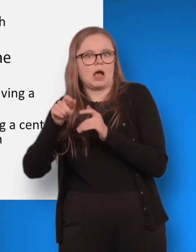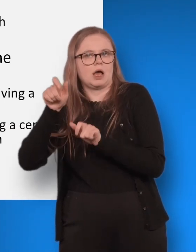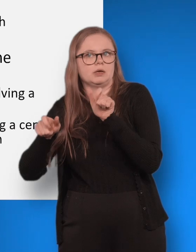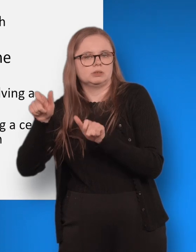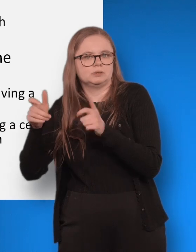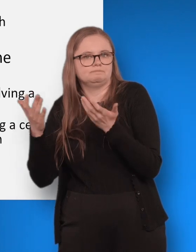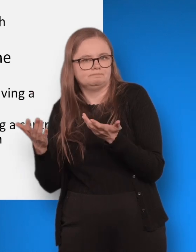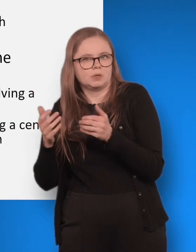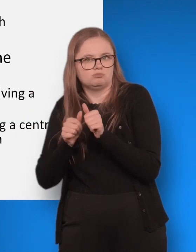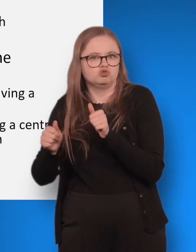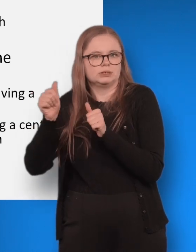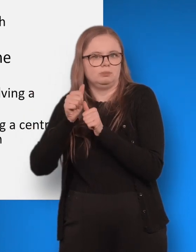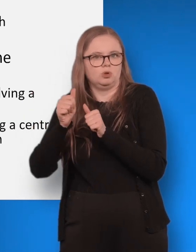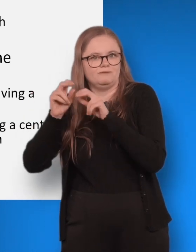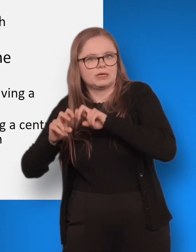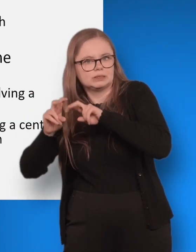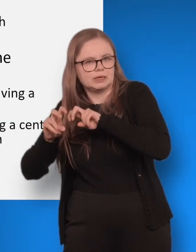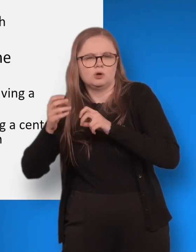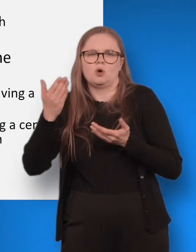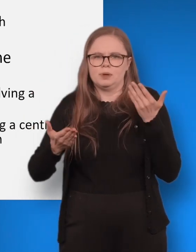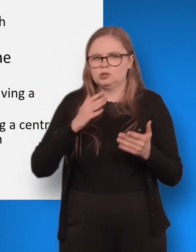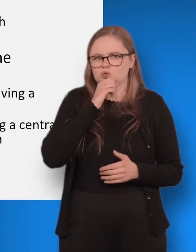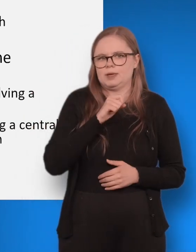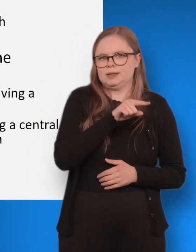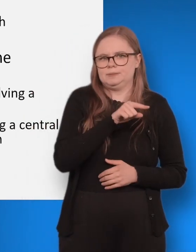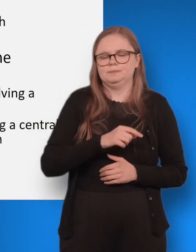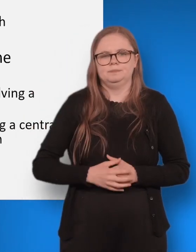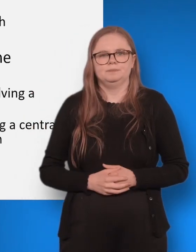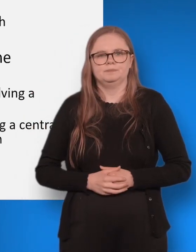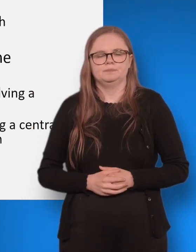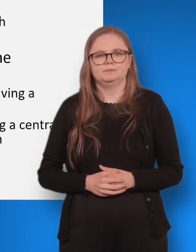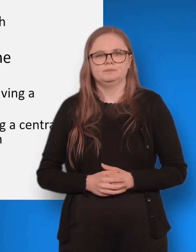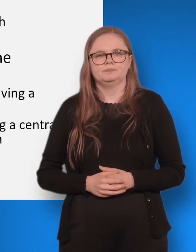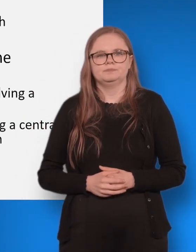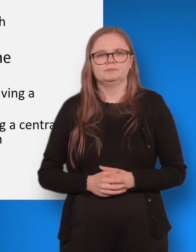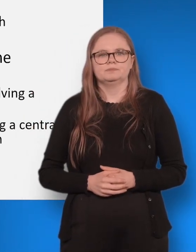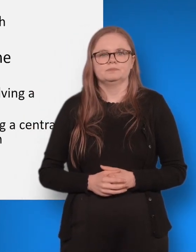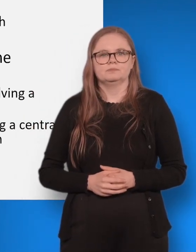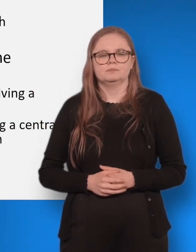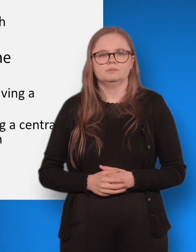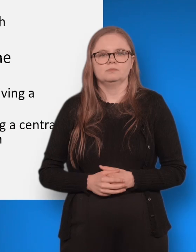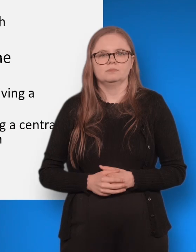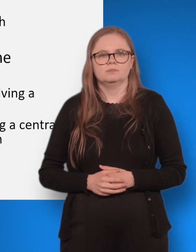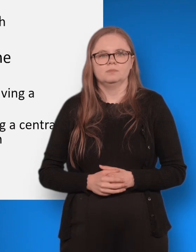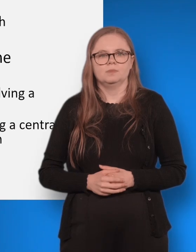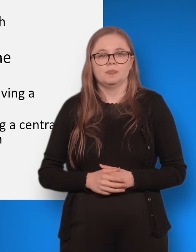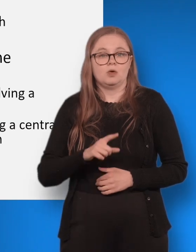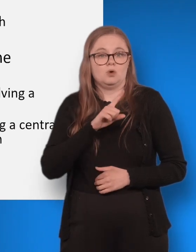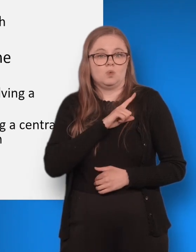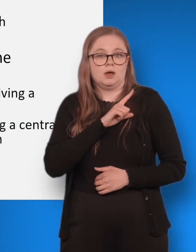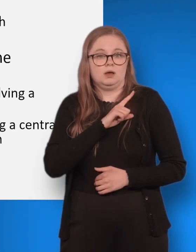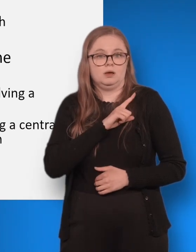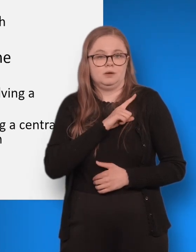project, compared to their men counterparts. This was because the